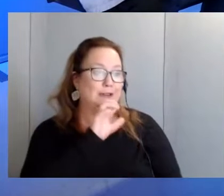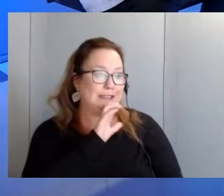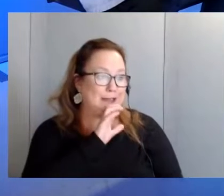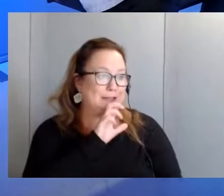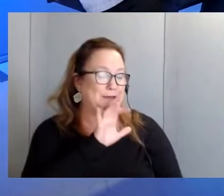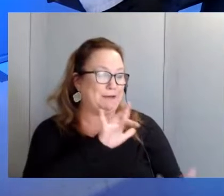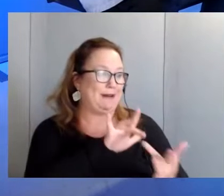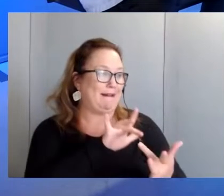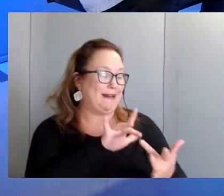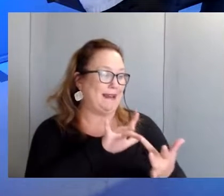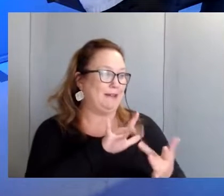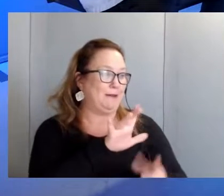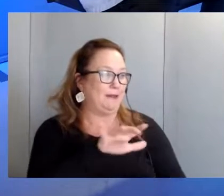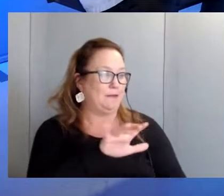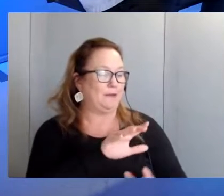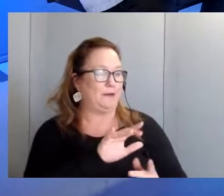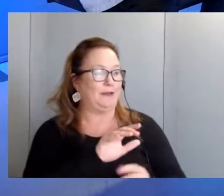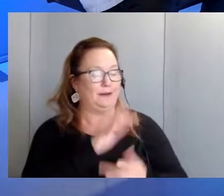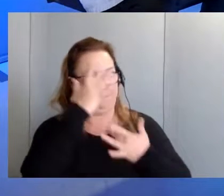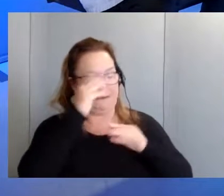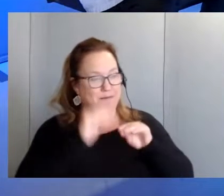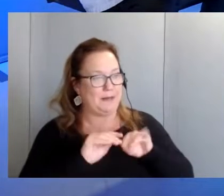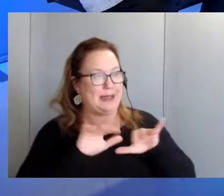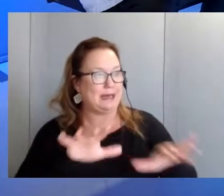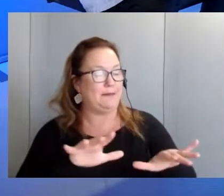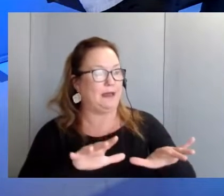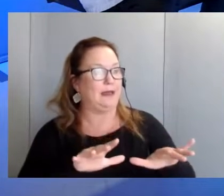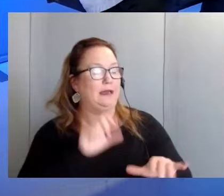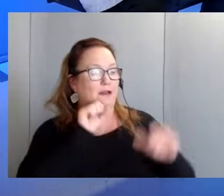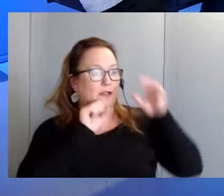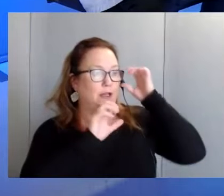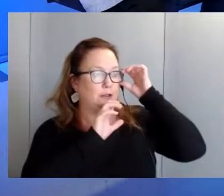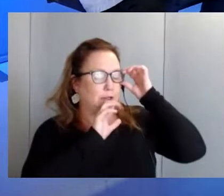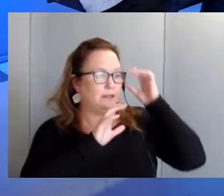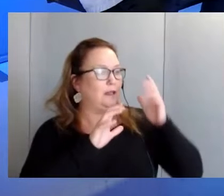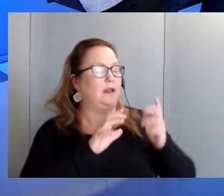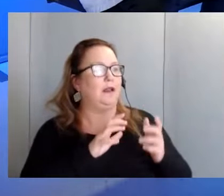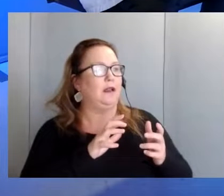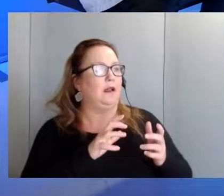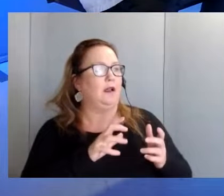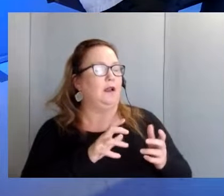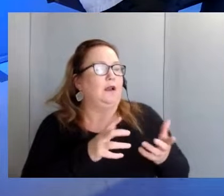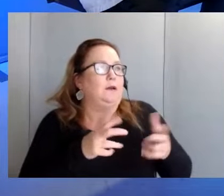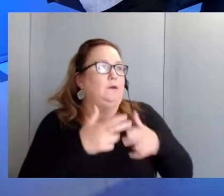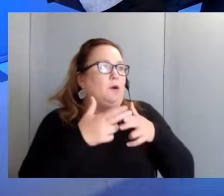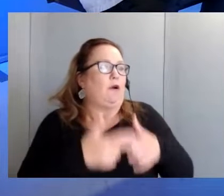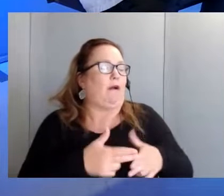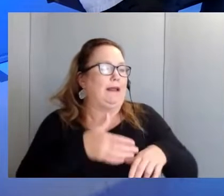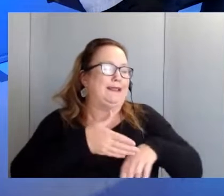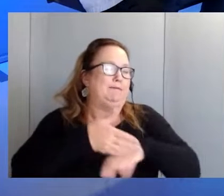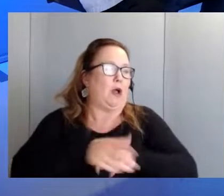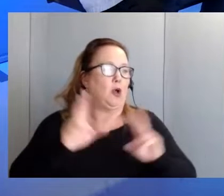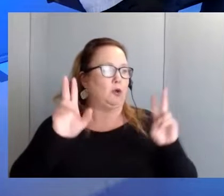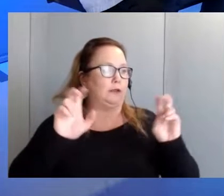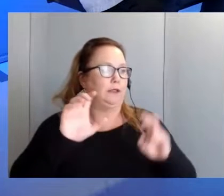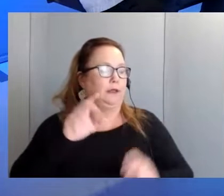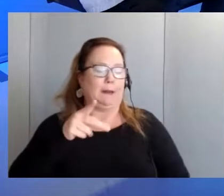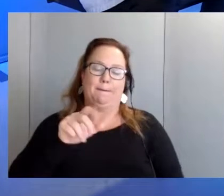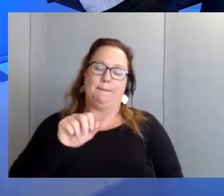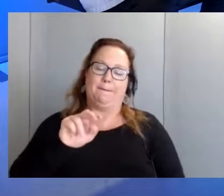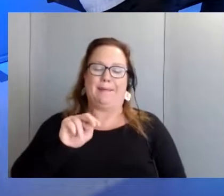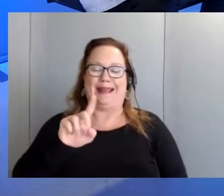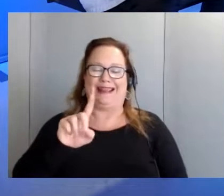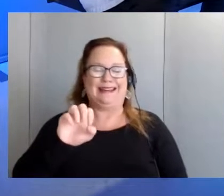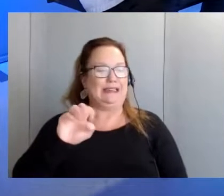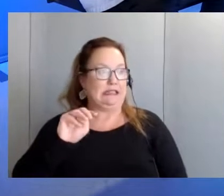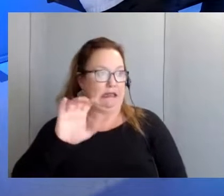and your insight as to what things have been like for them. How are they doing in what we're kind of calling this, post, pandemic time, where